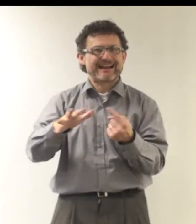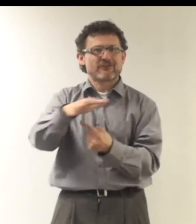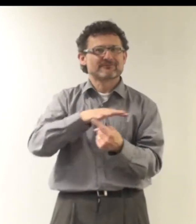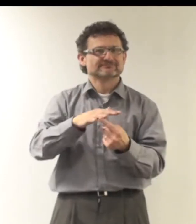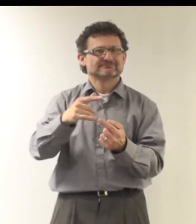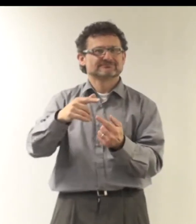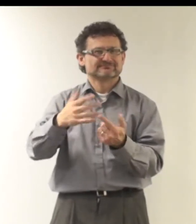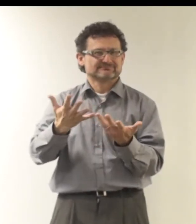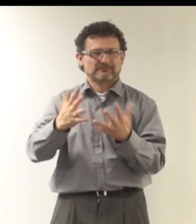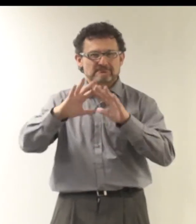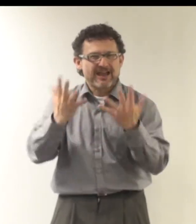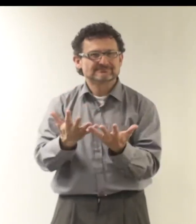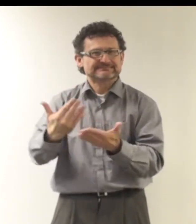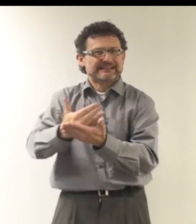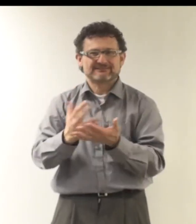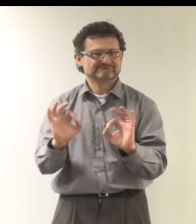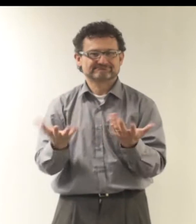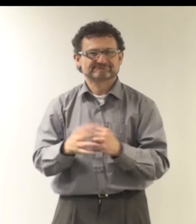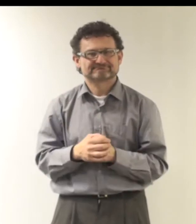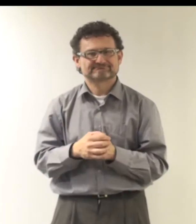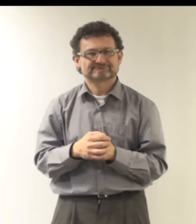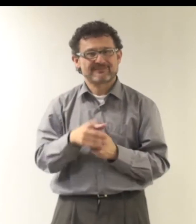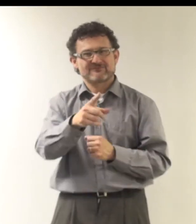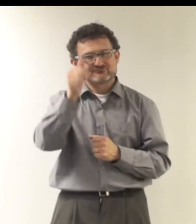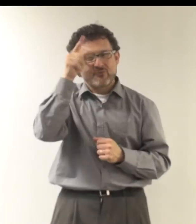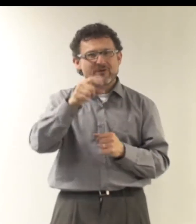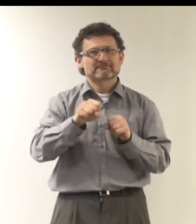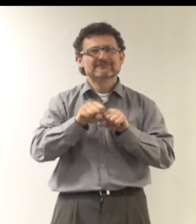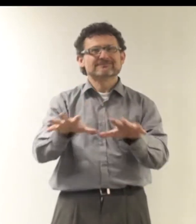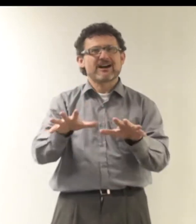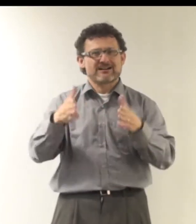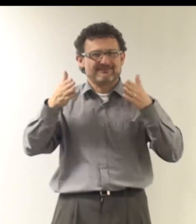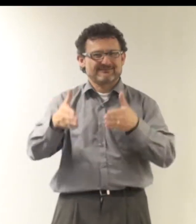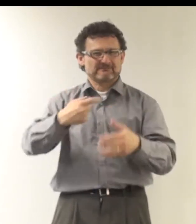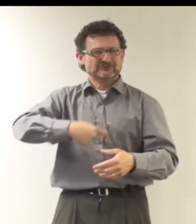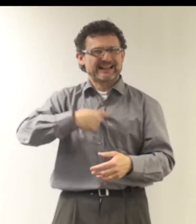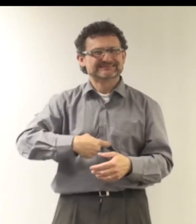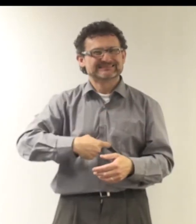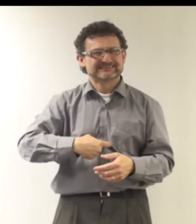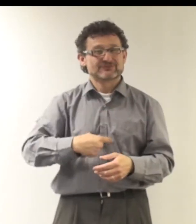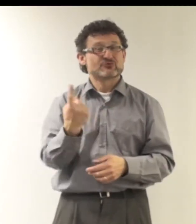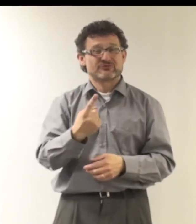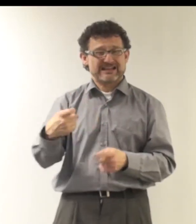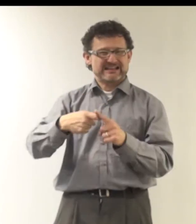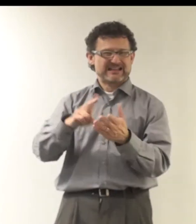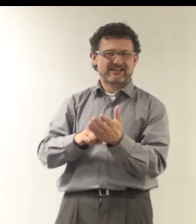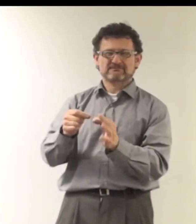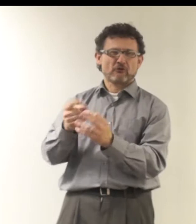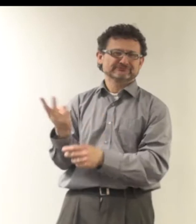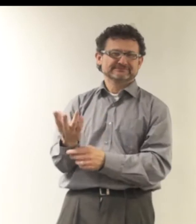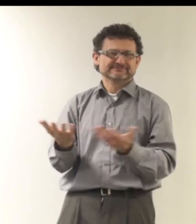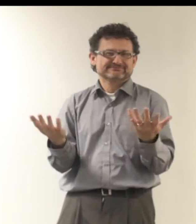got 14 constituency candidates. We have 11 list candidates. It's the list candidates where we normally get people